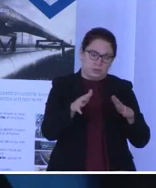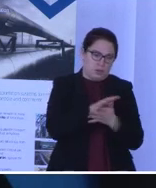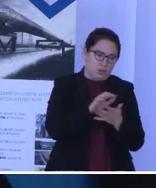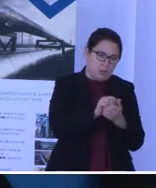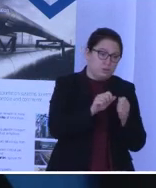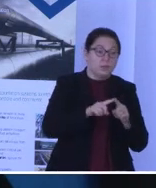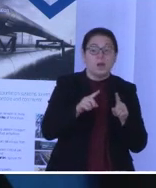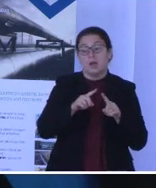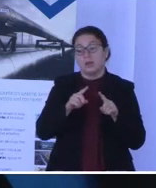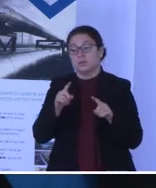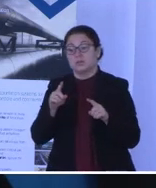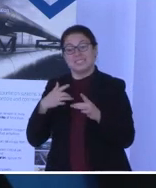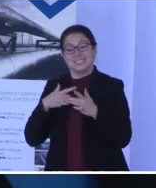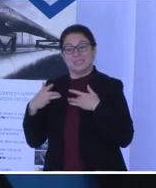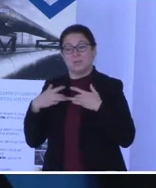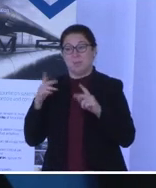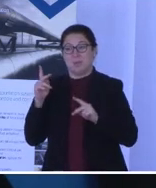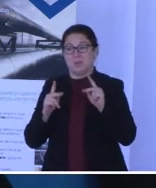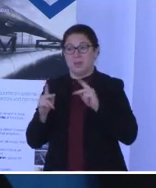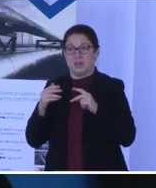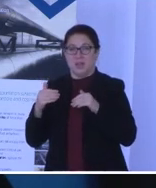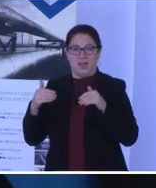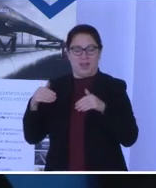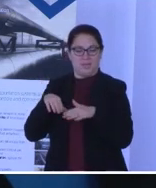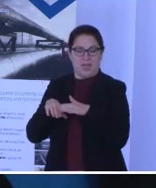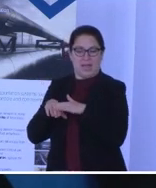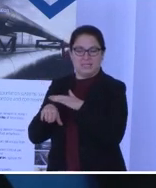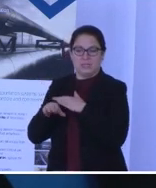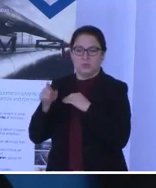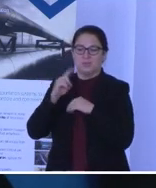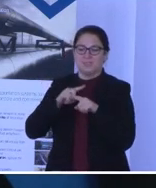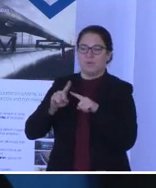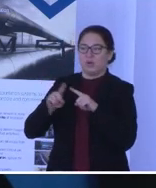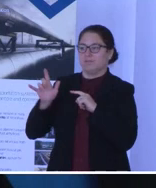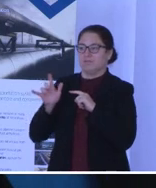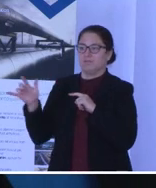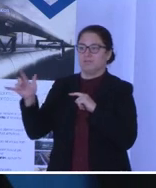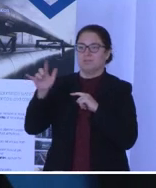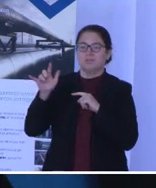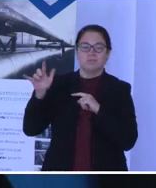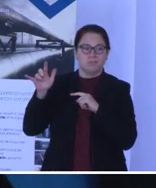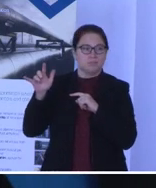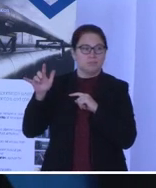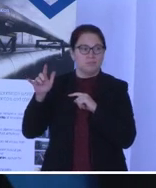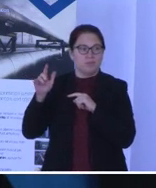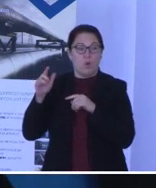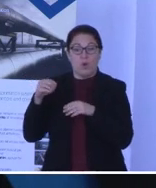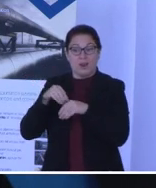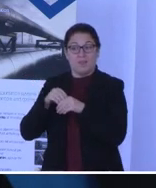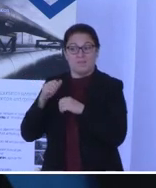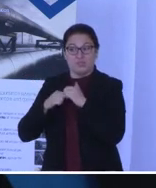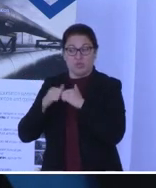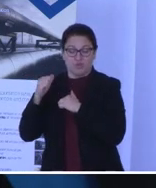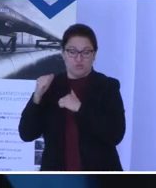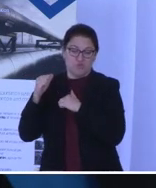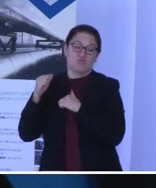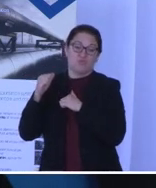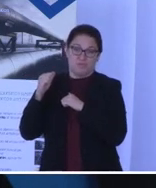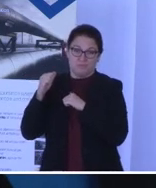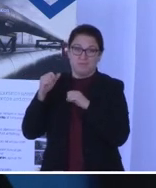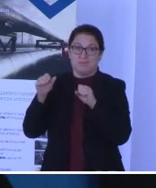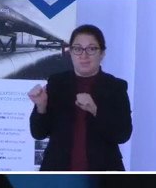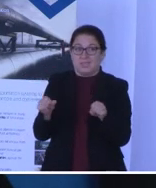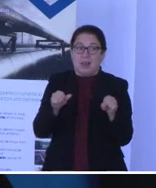about people having access to aircraft or to part of the infrastructure of aviation and